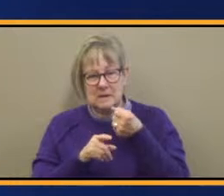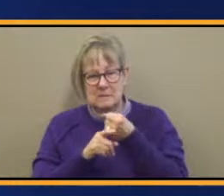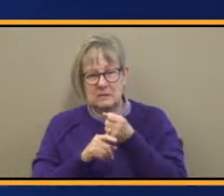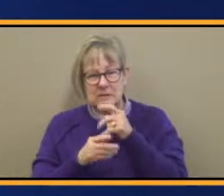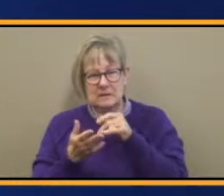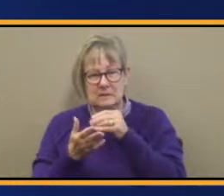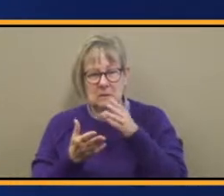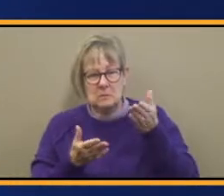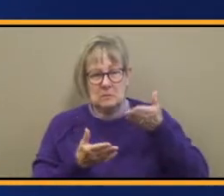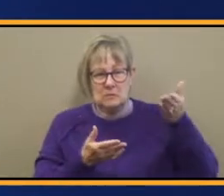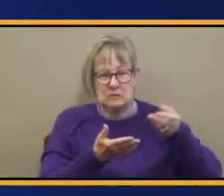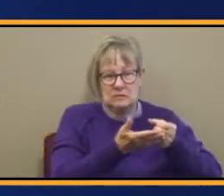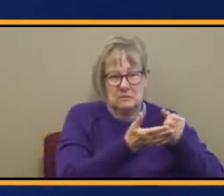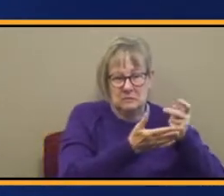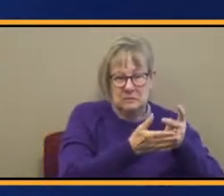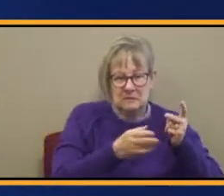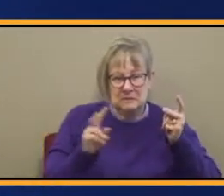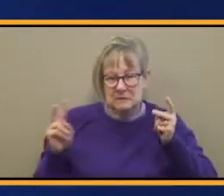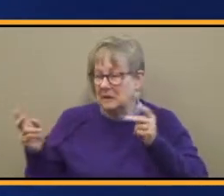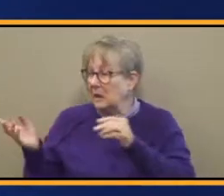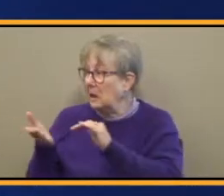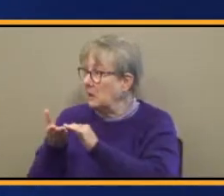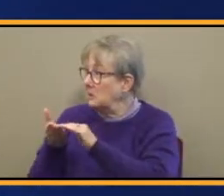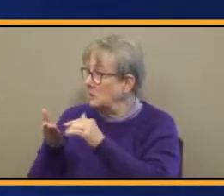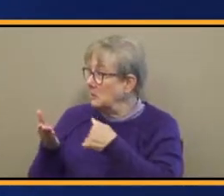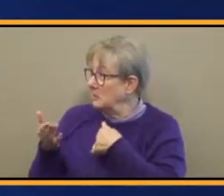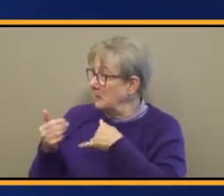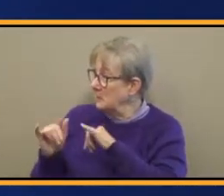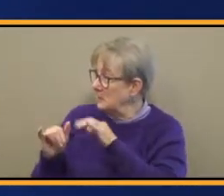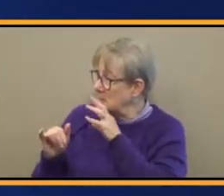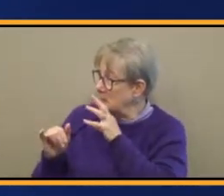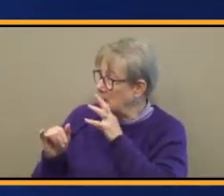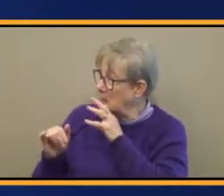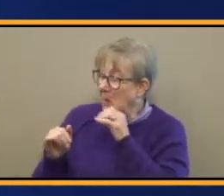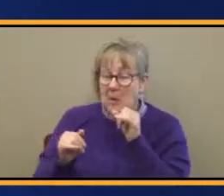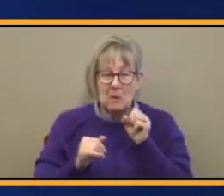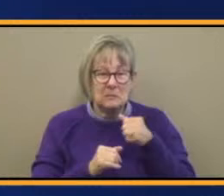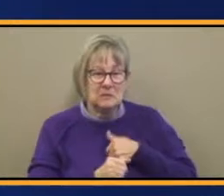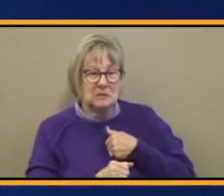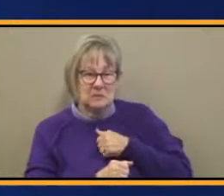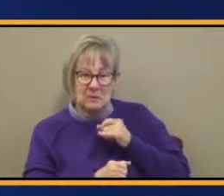Second. Pardon me, I still have the floor. I'm sorry. No.